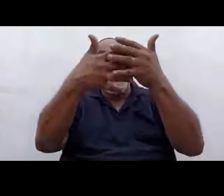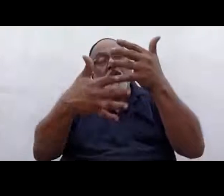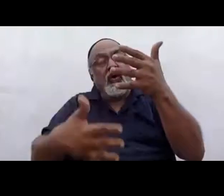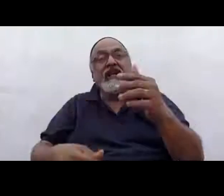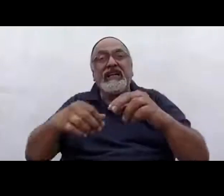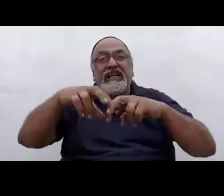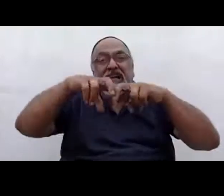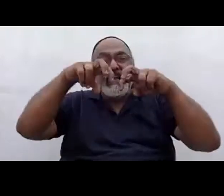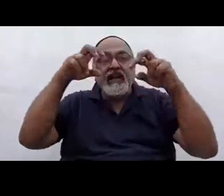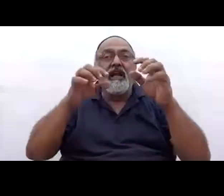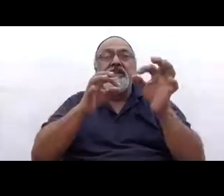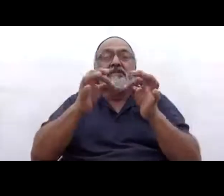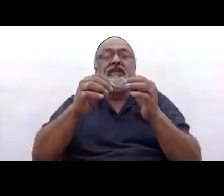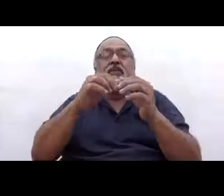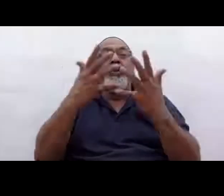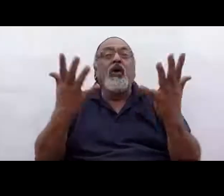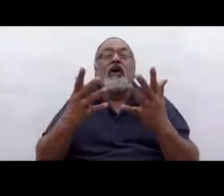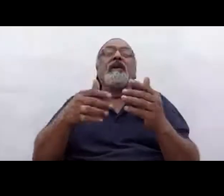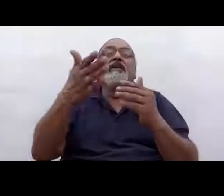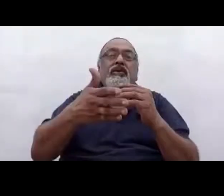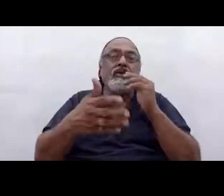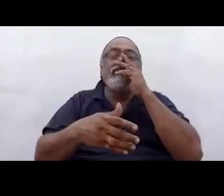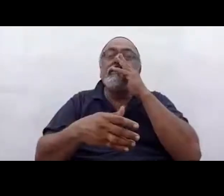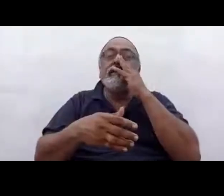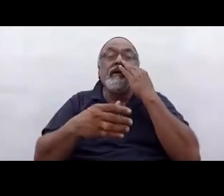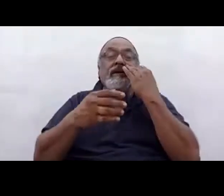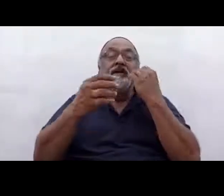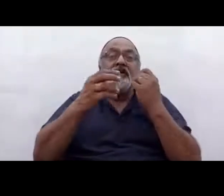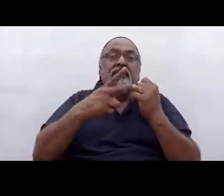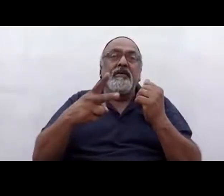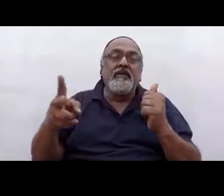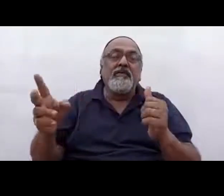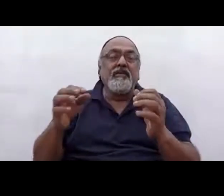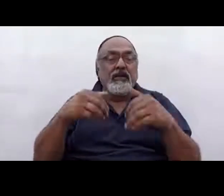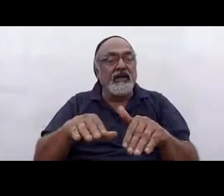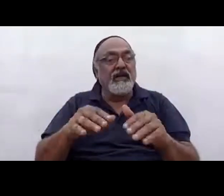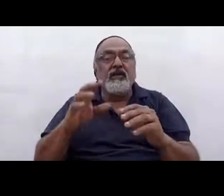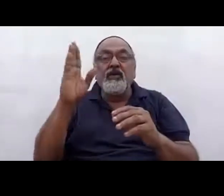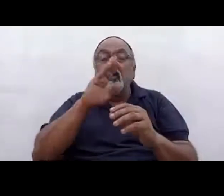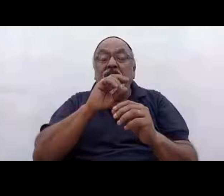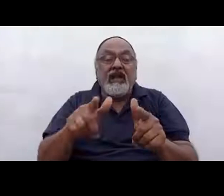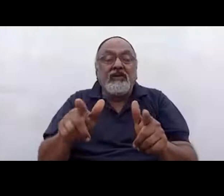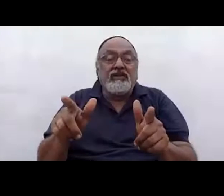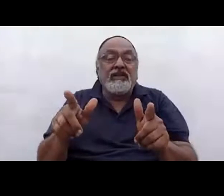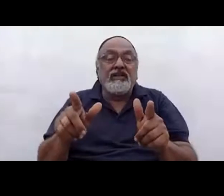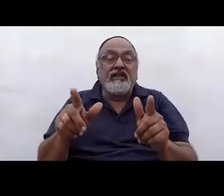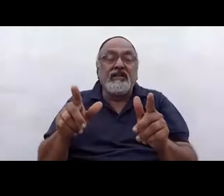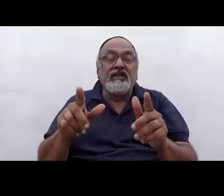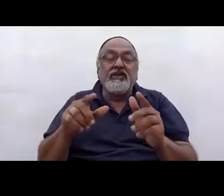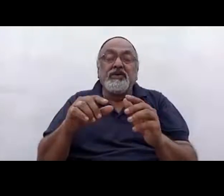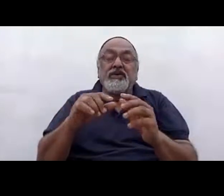your study. Like, you introduce the topics. So you should never ever start your